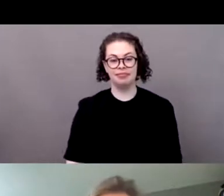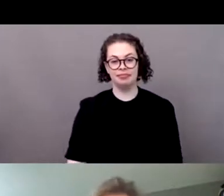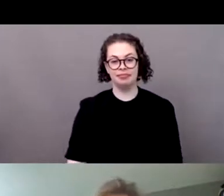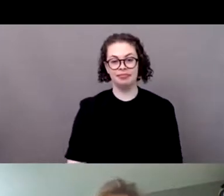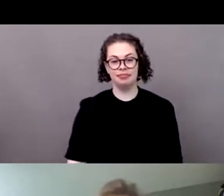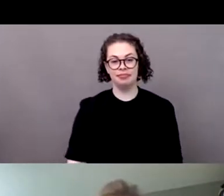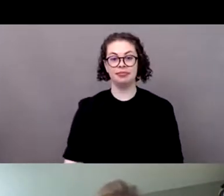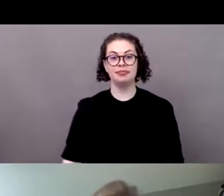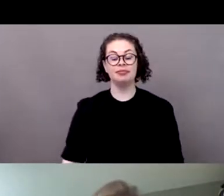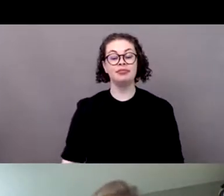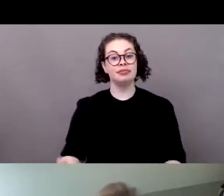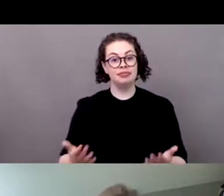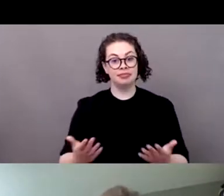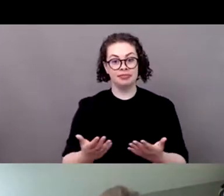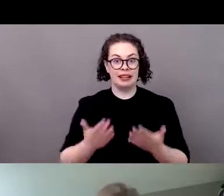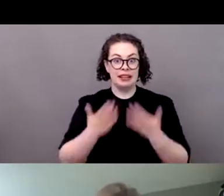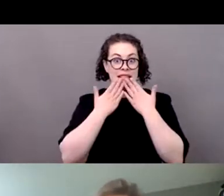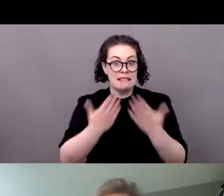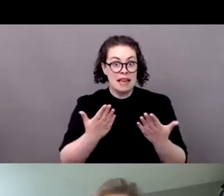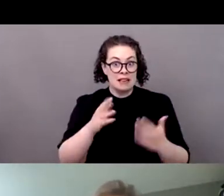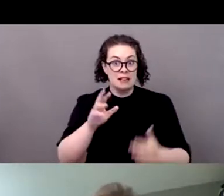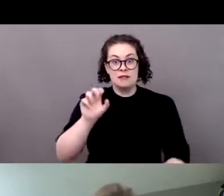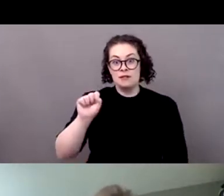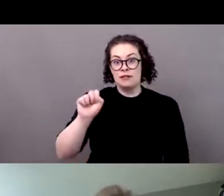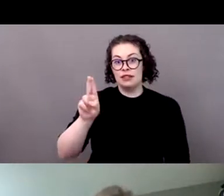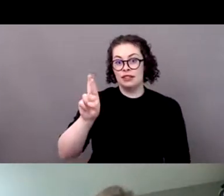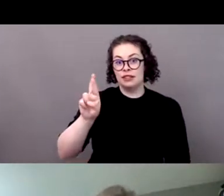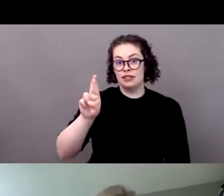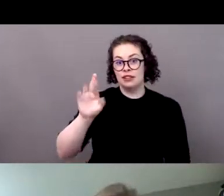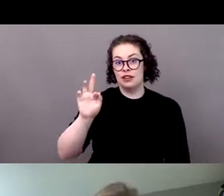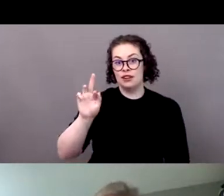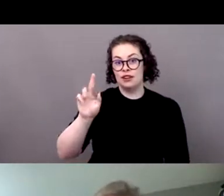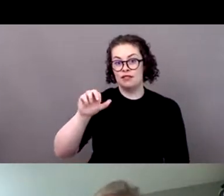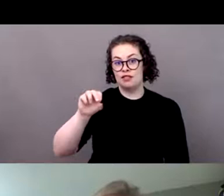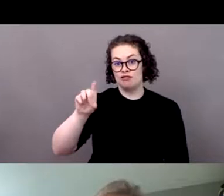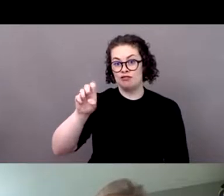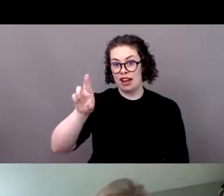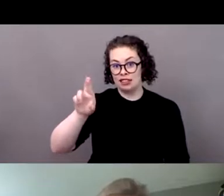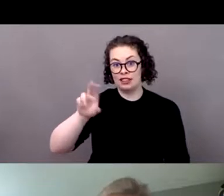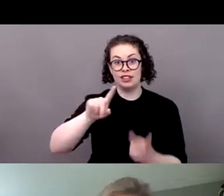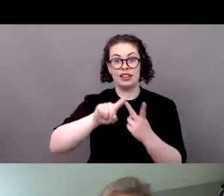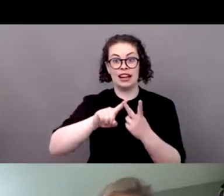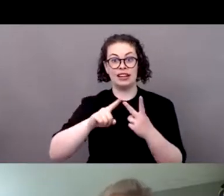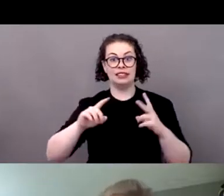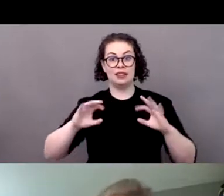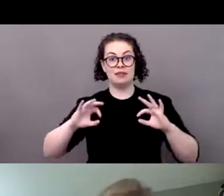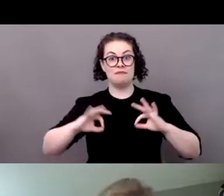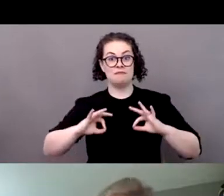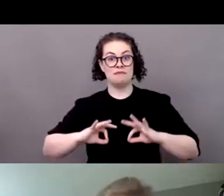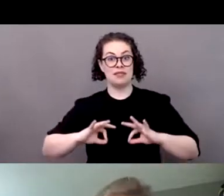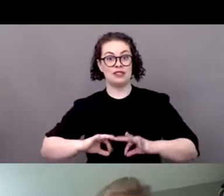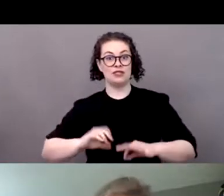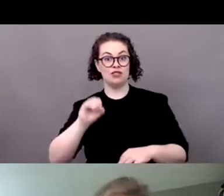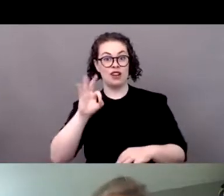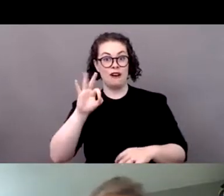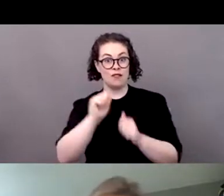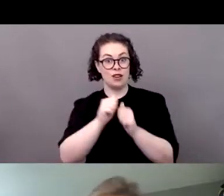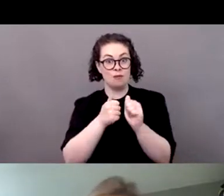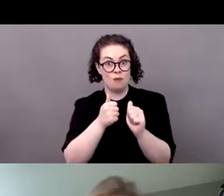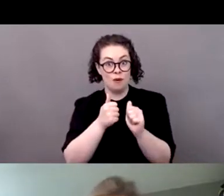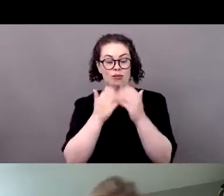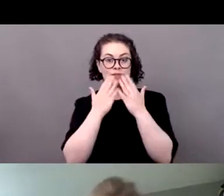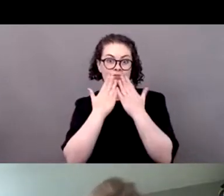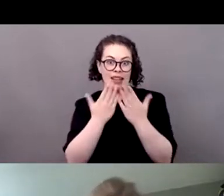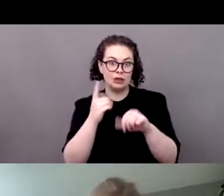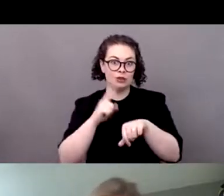French Ministry of Sports for this opportunity to participate in these very, very insightful sessions the last 2 days. My name